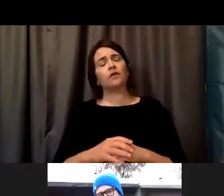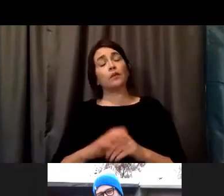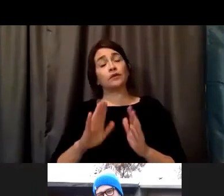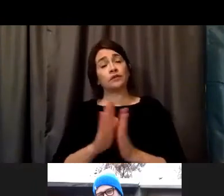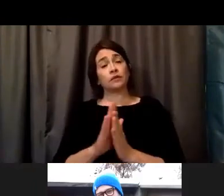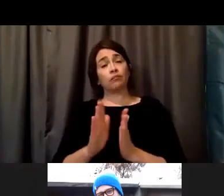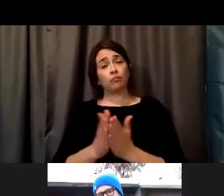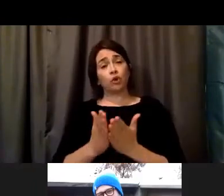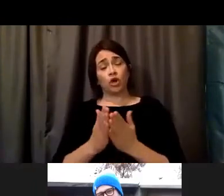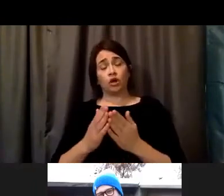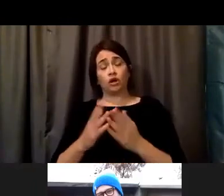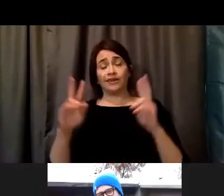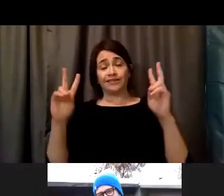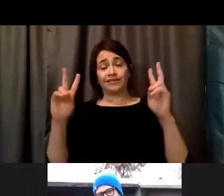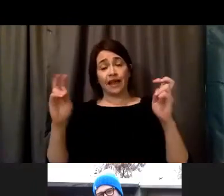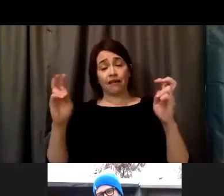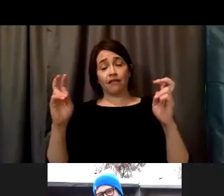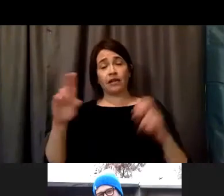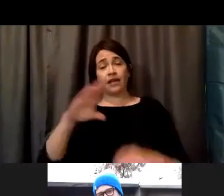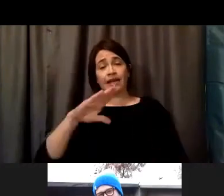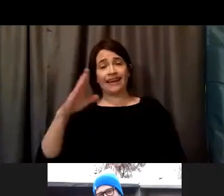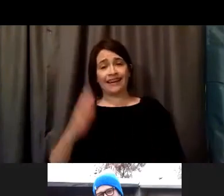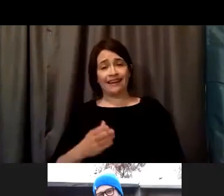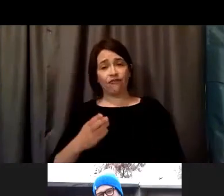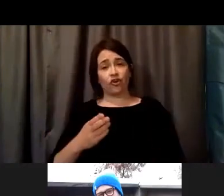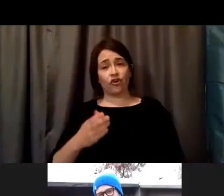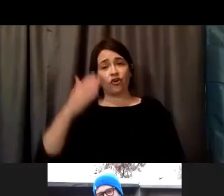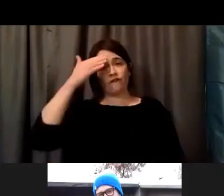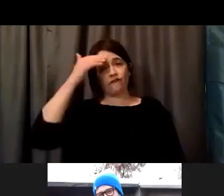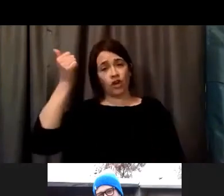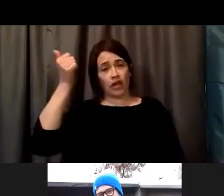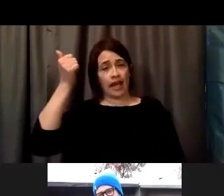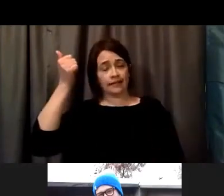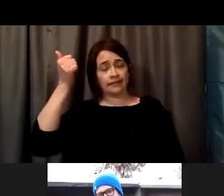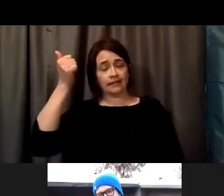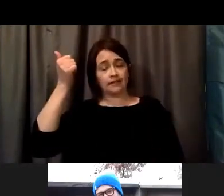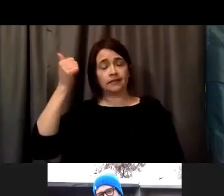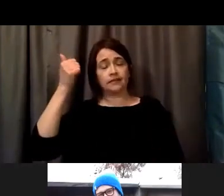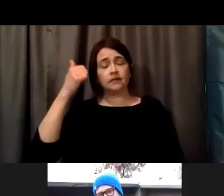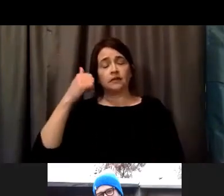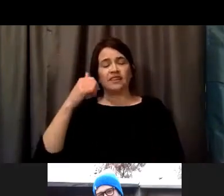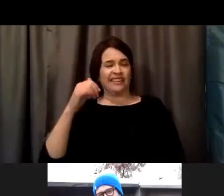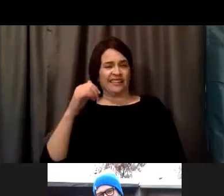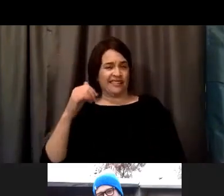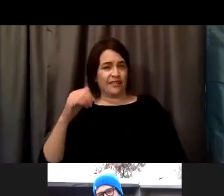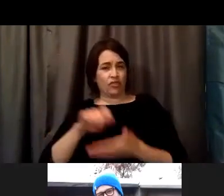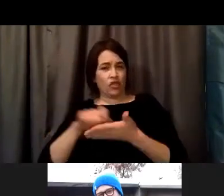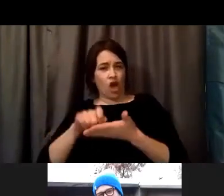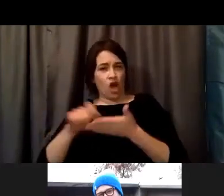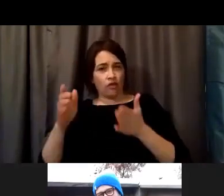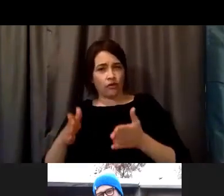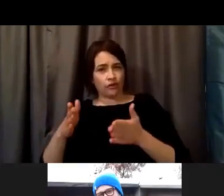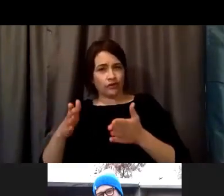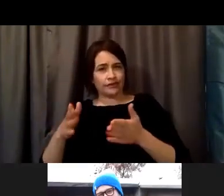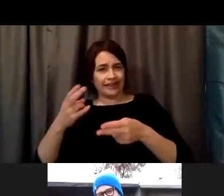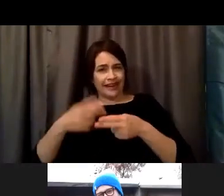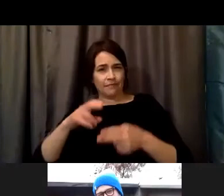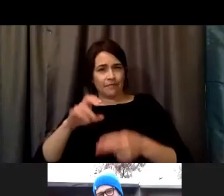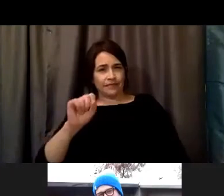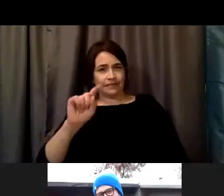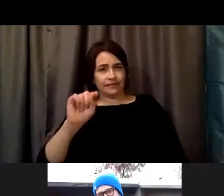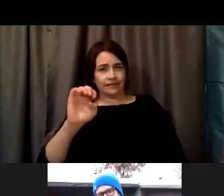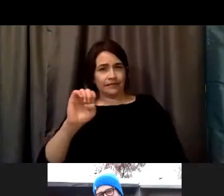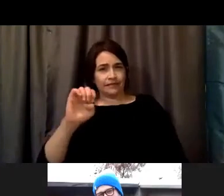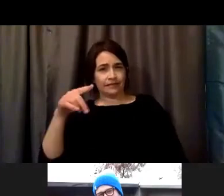Never Forget is a good book, and there's a number of historians out